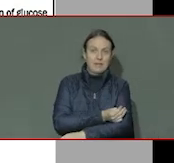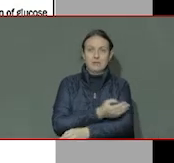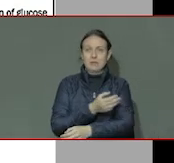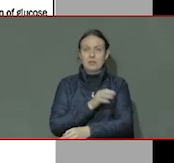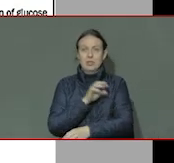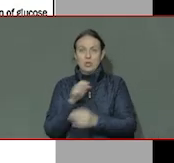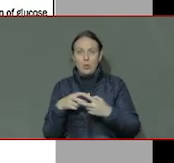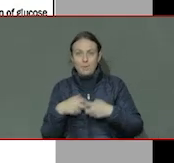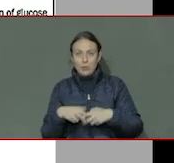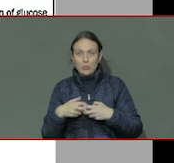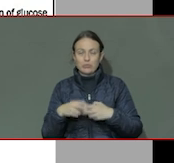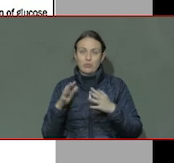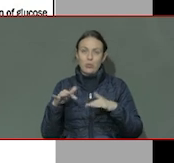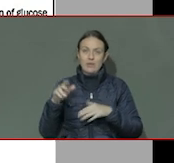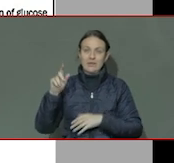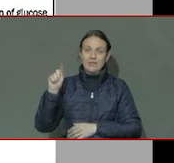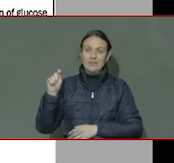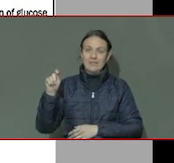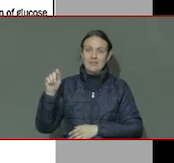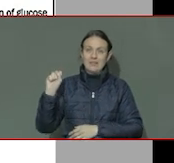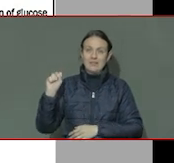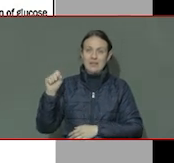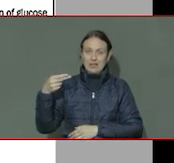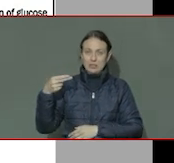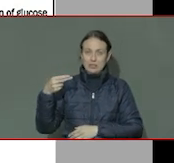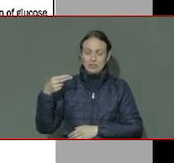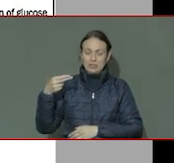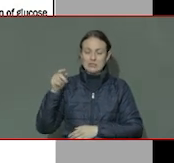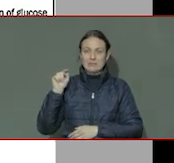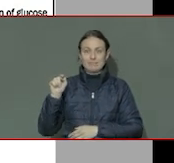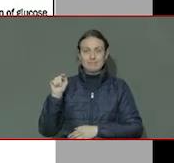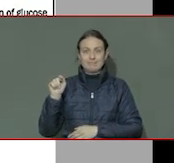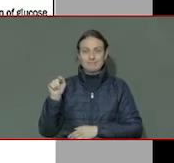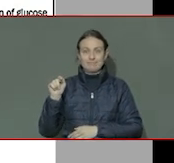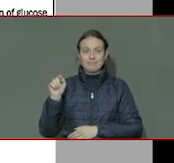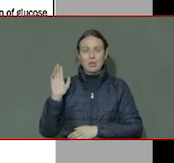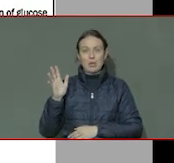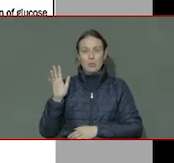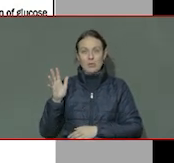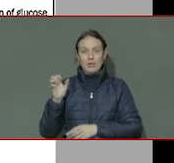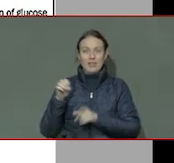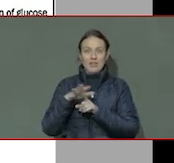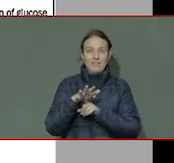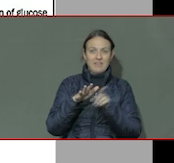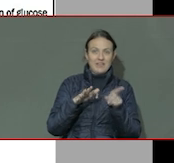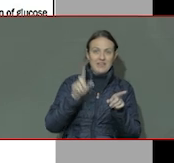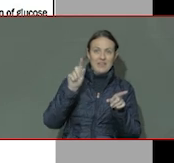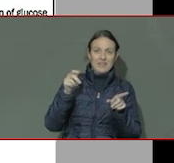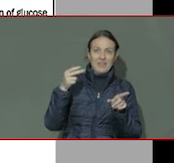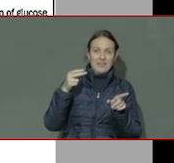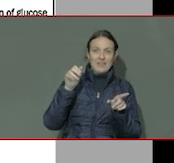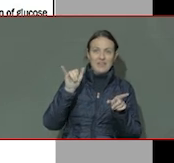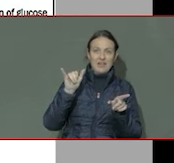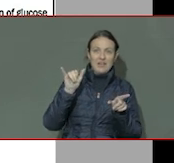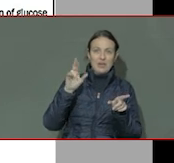body. TSH is going to stimulate the thyroid gland, and of course then